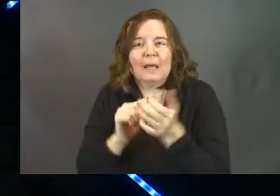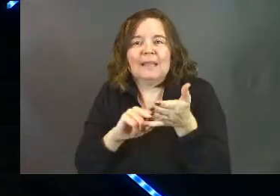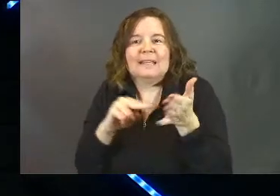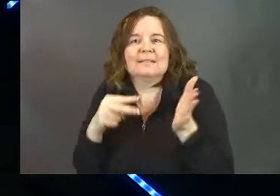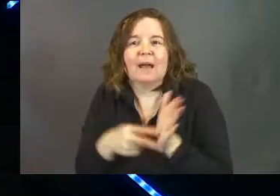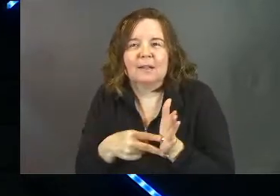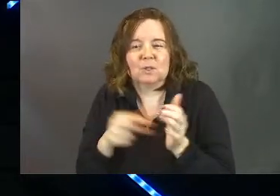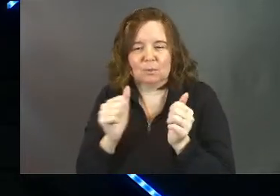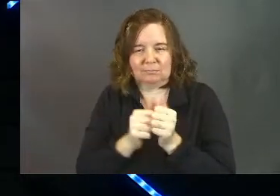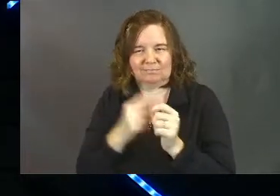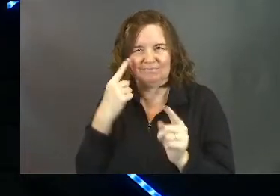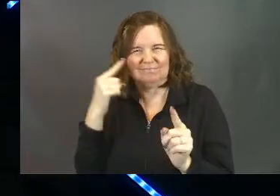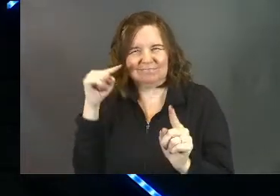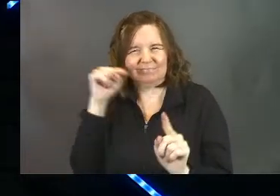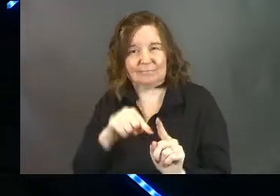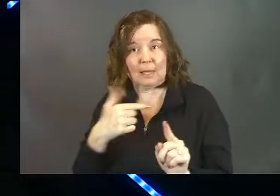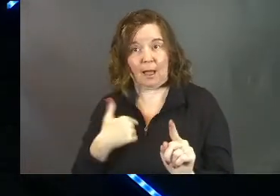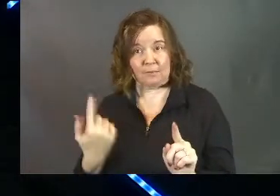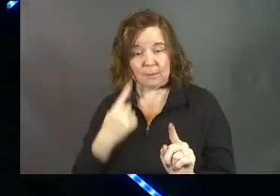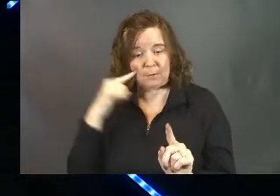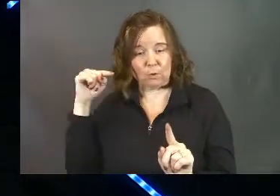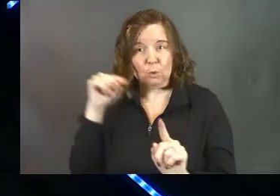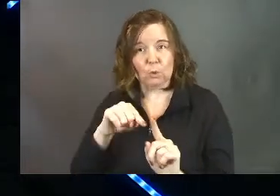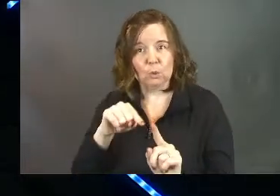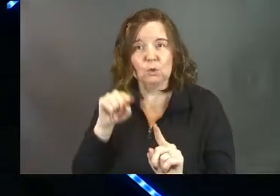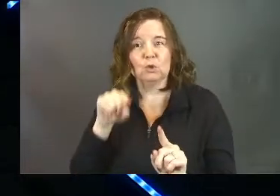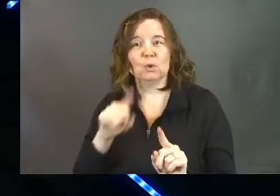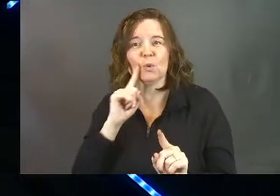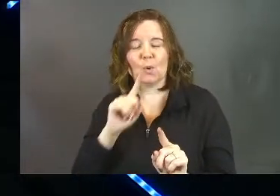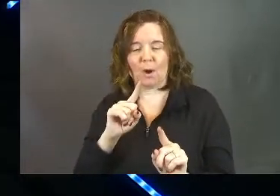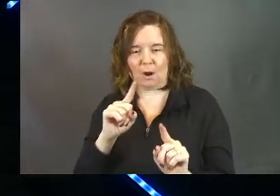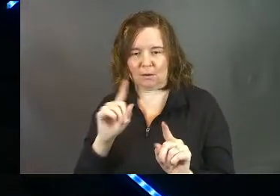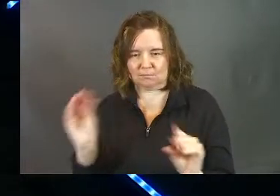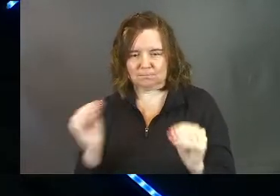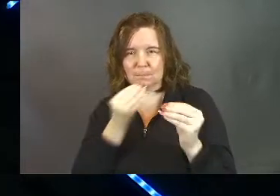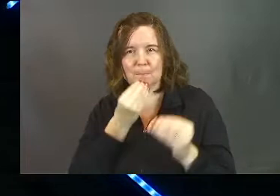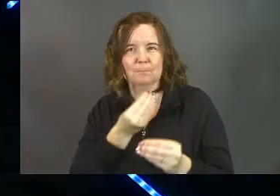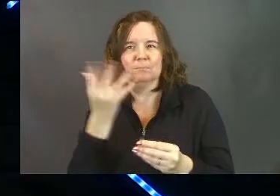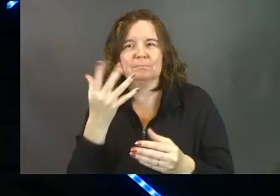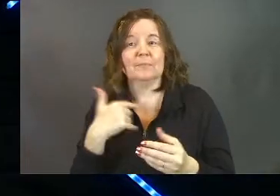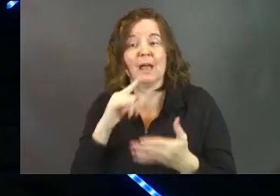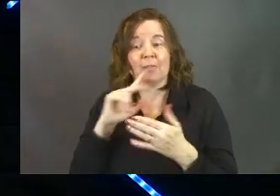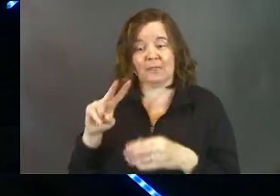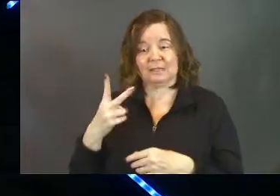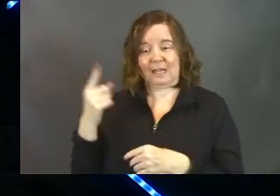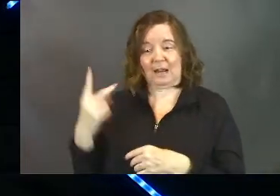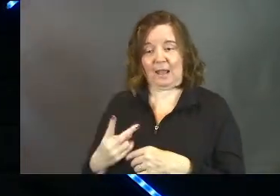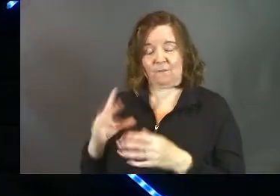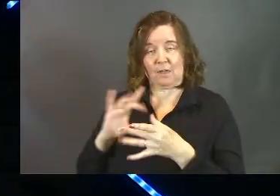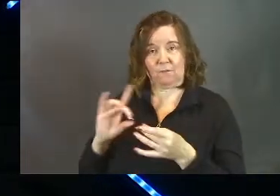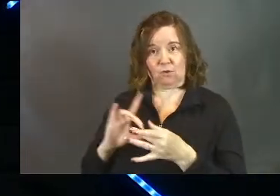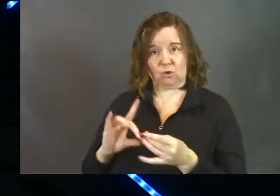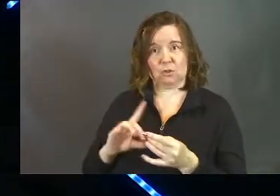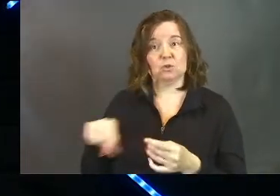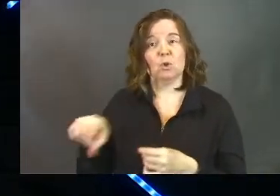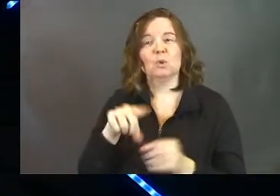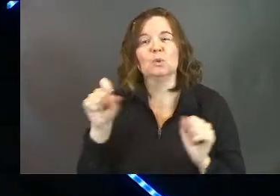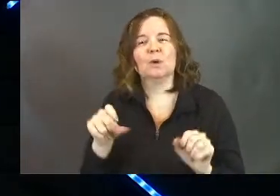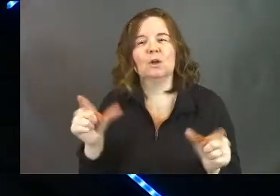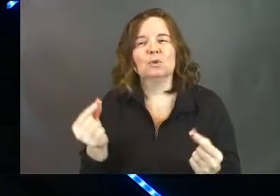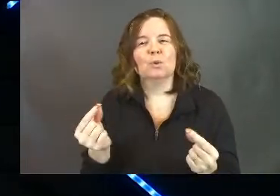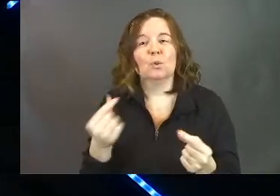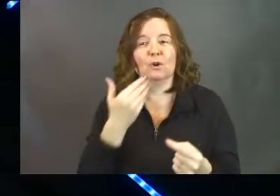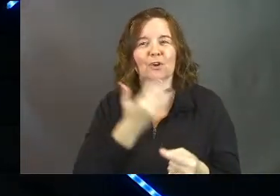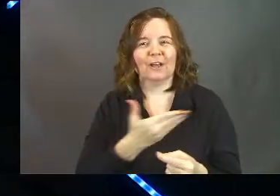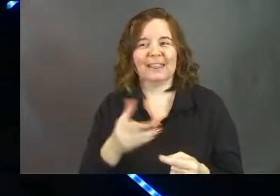intention, with purpose, I've got something for you. You're a masterpiece to God. And in the second half of that verse, so that you can do the